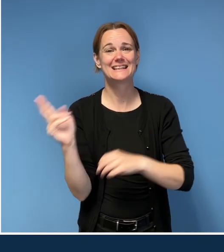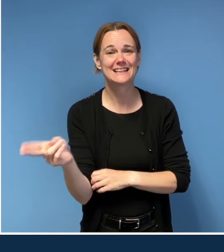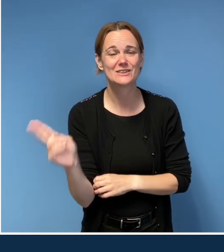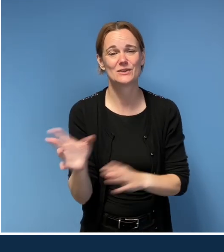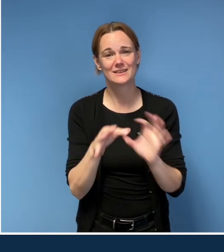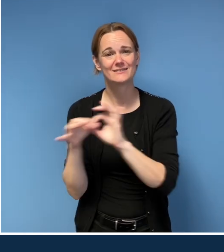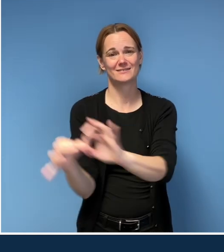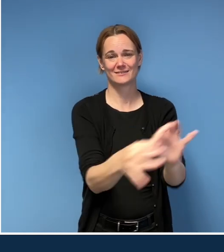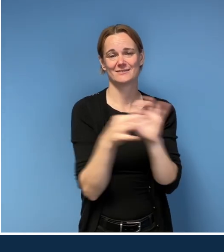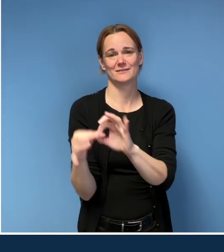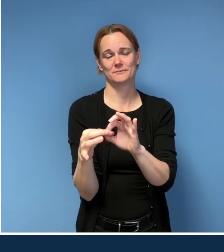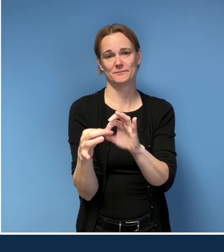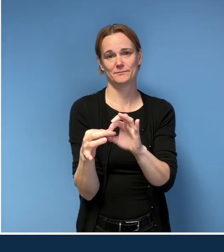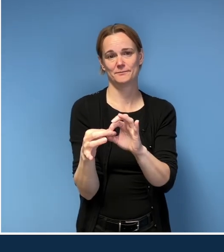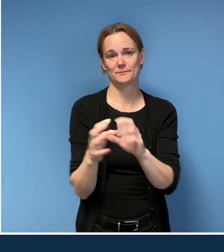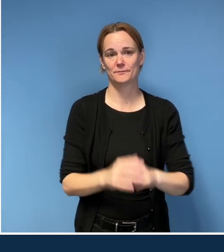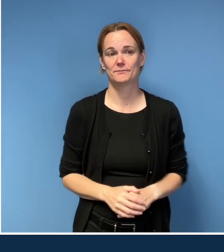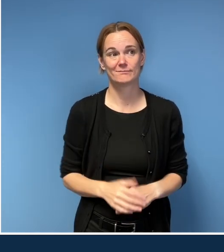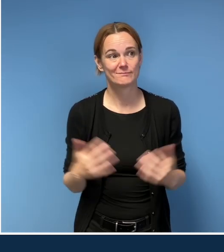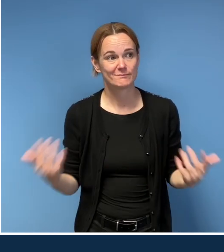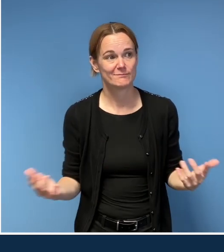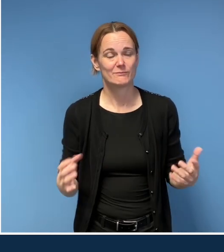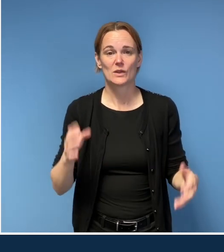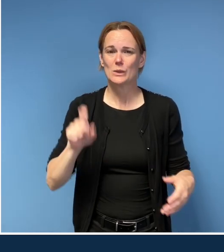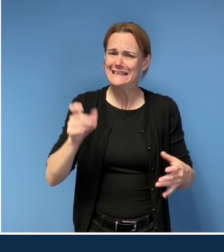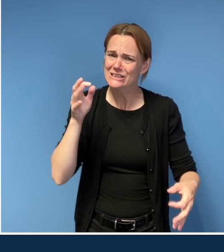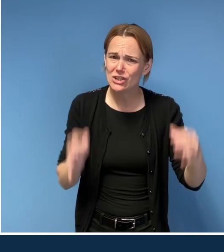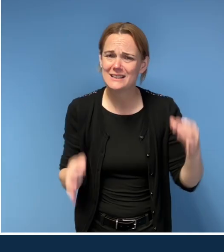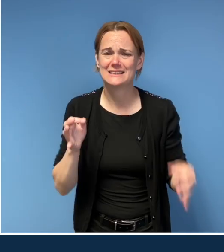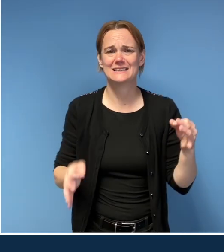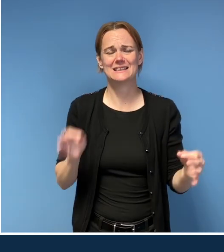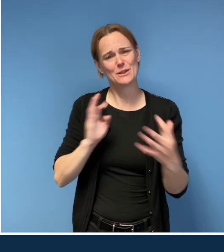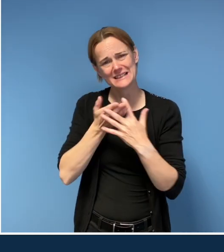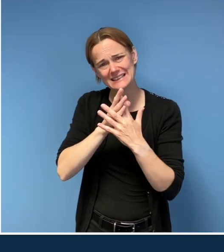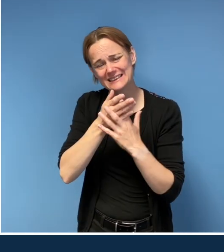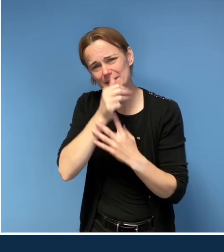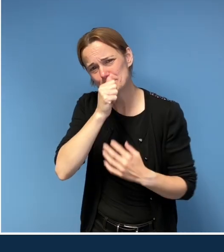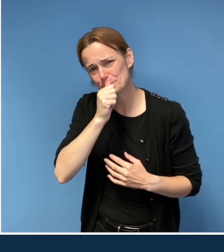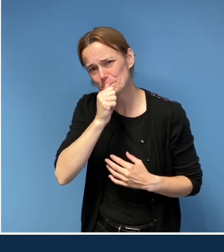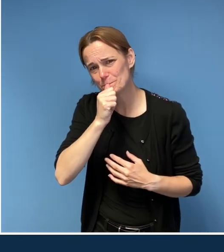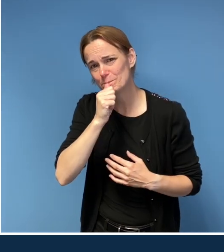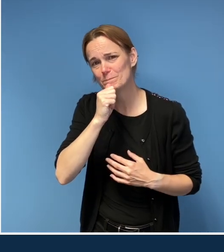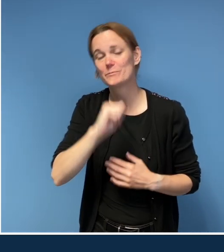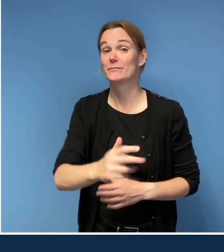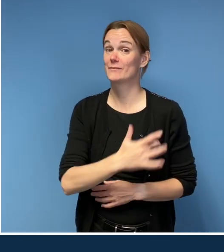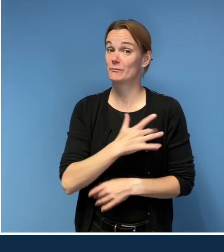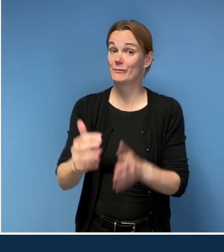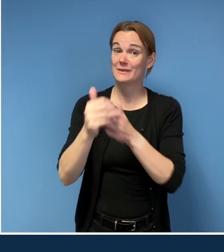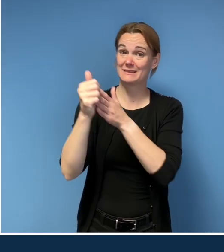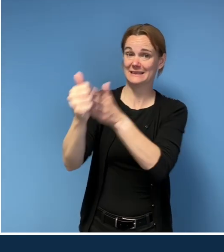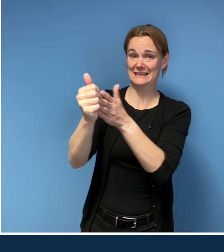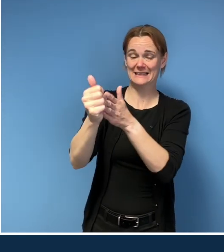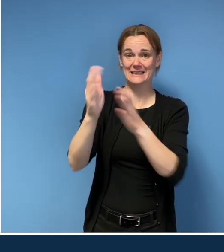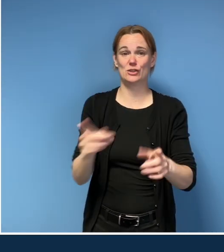experience, coupled with struggles for justice, along with resistance and resilience led by Mi'kmaq, African Nova Scotian,